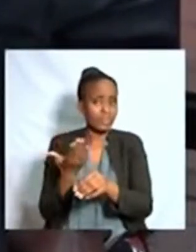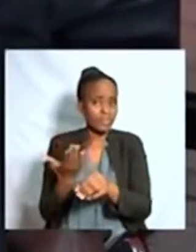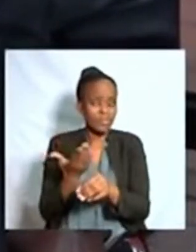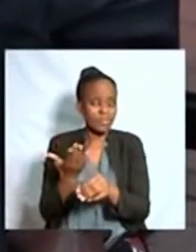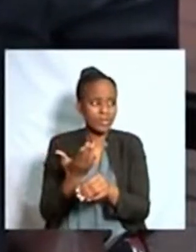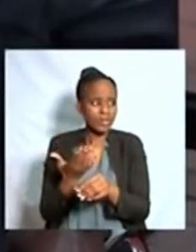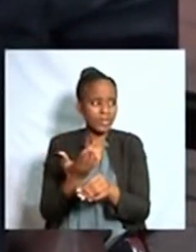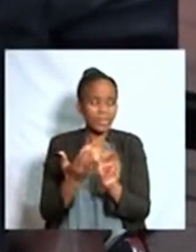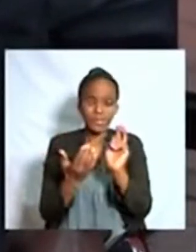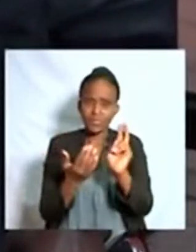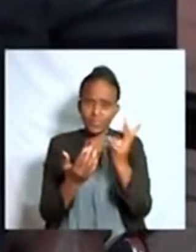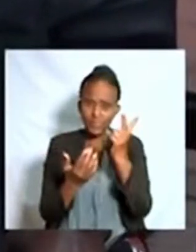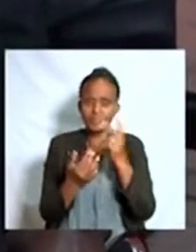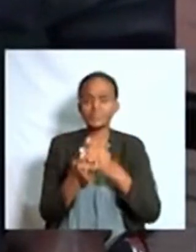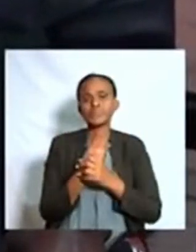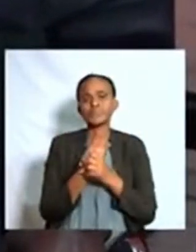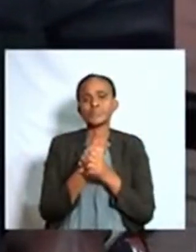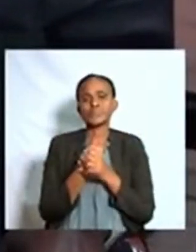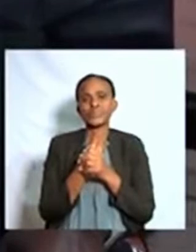Second